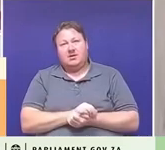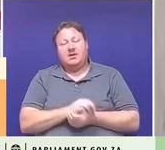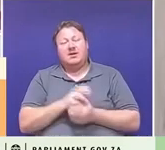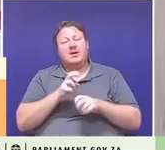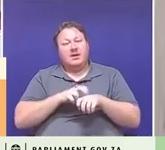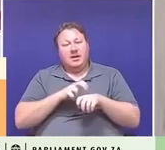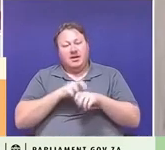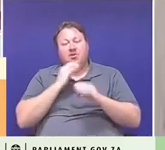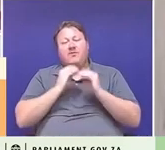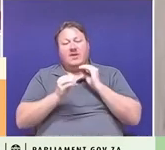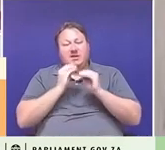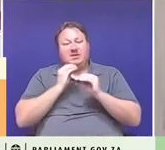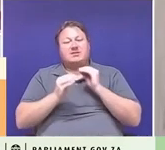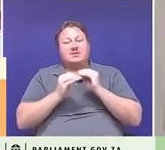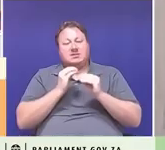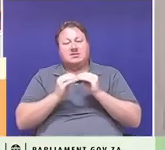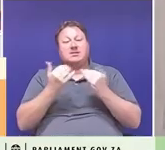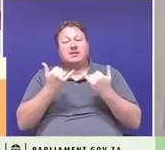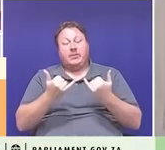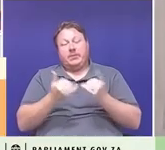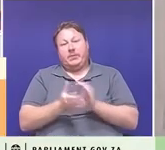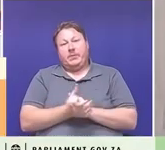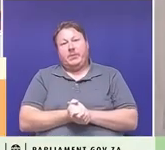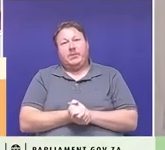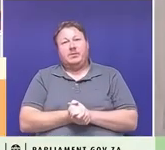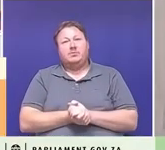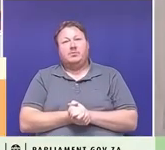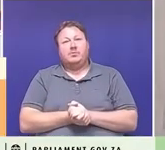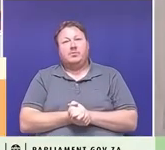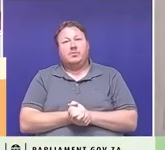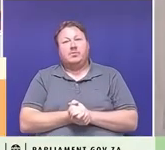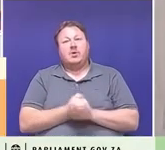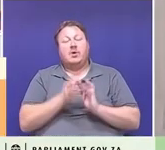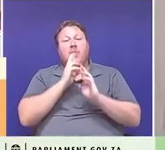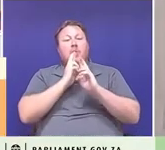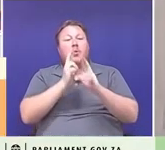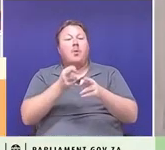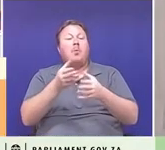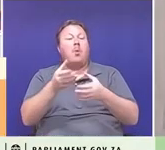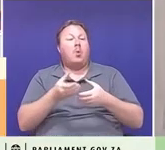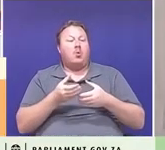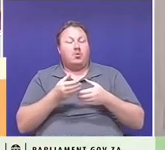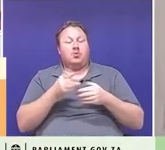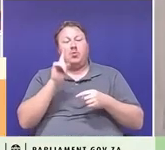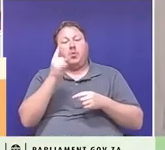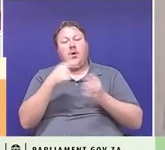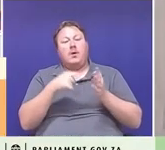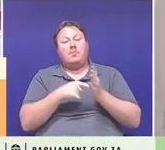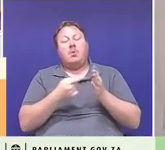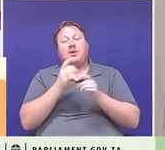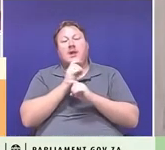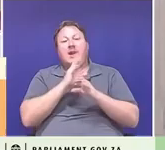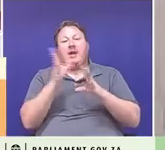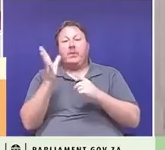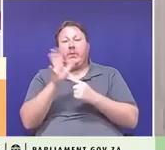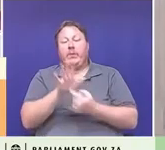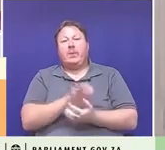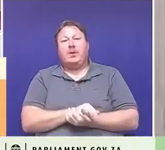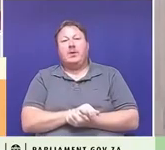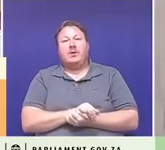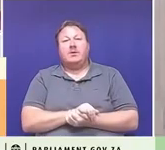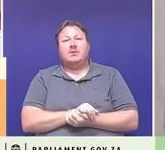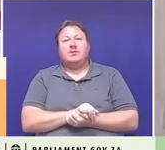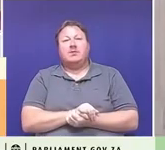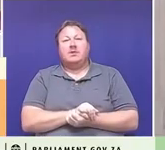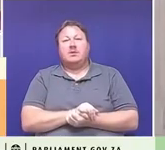to be corrected immediately. The report makes one point unmistakably clear.